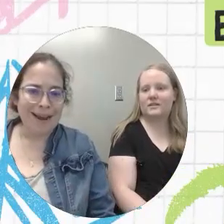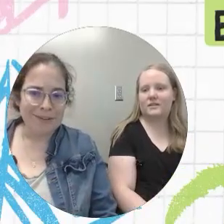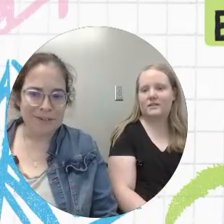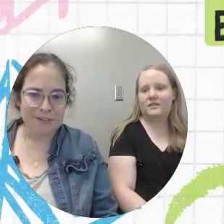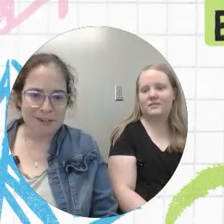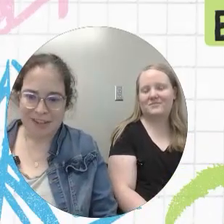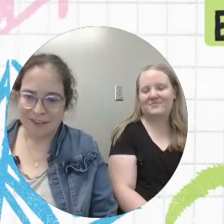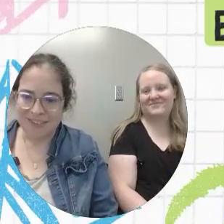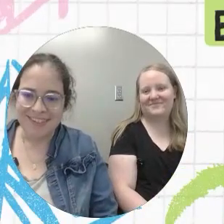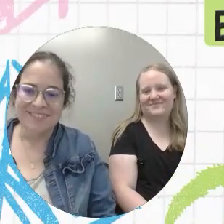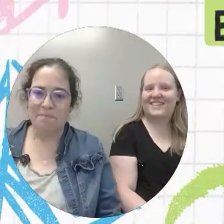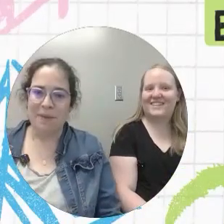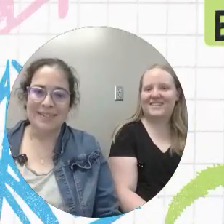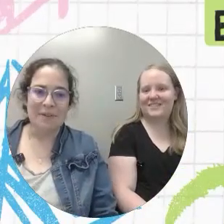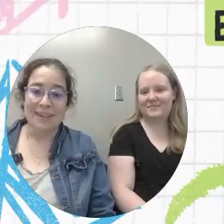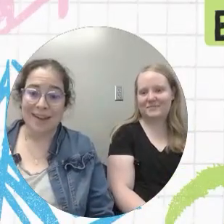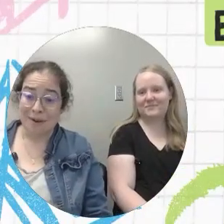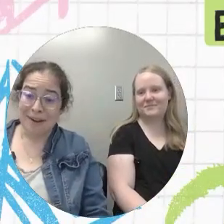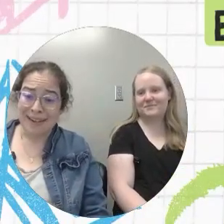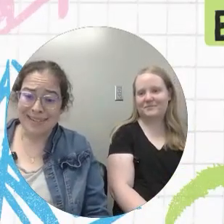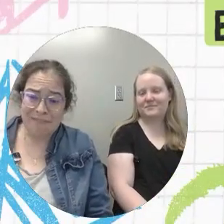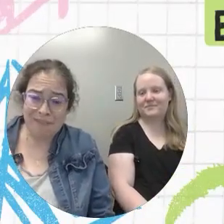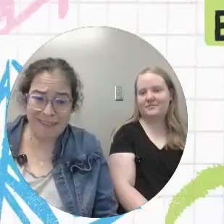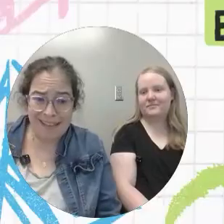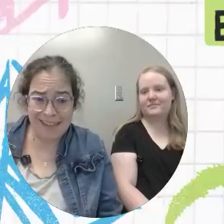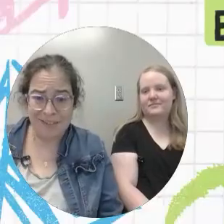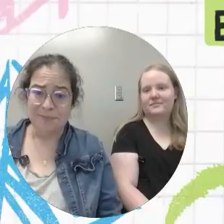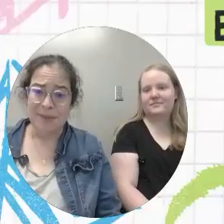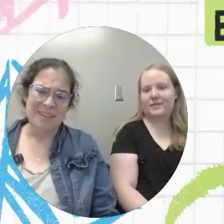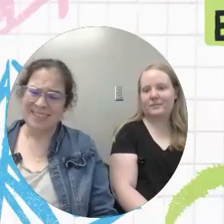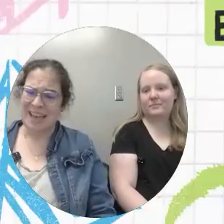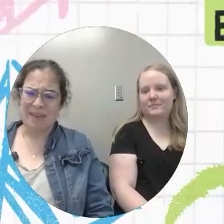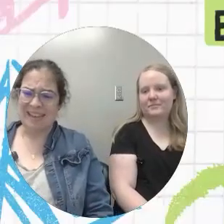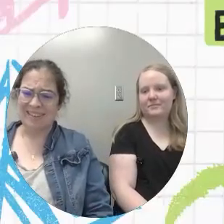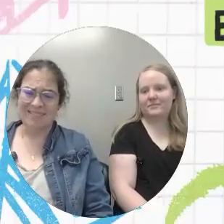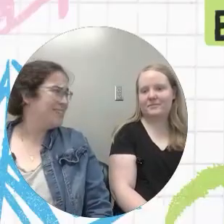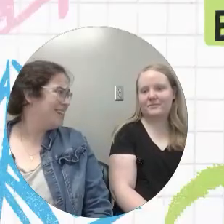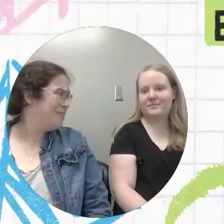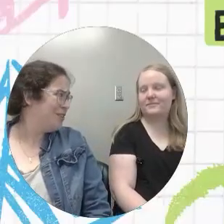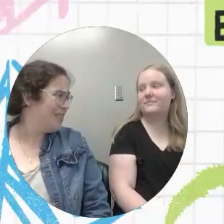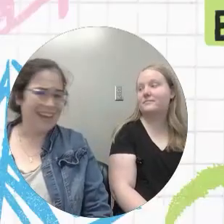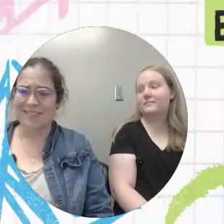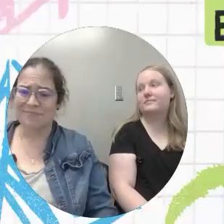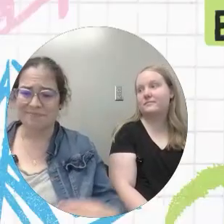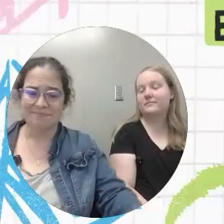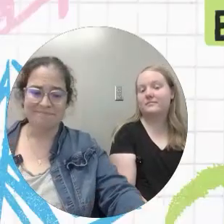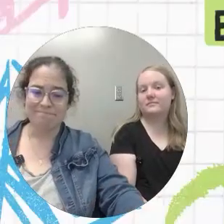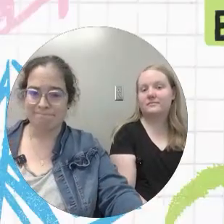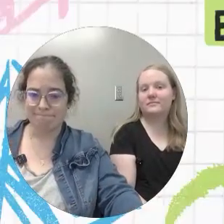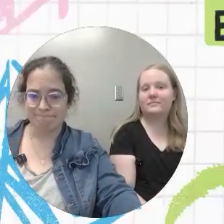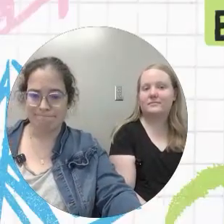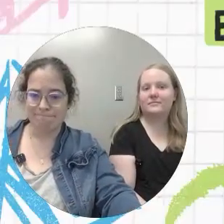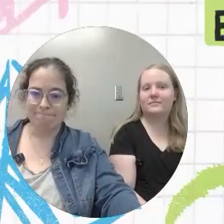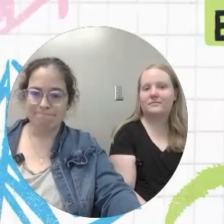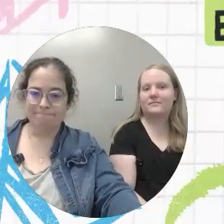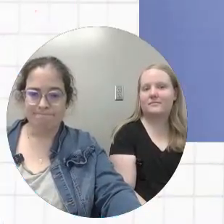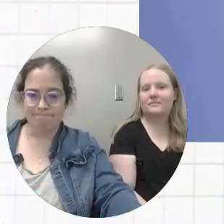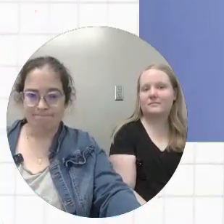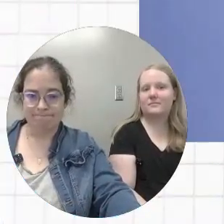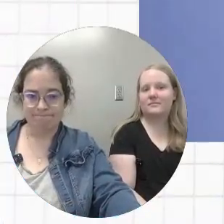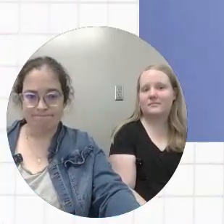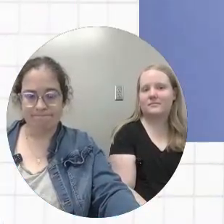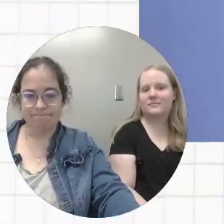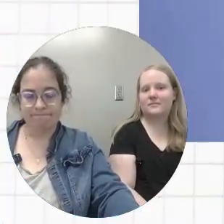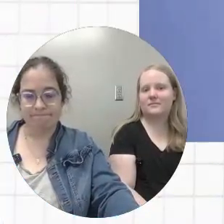We already kind of introduced ourselves, but today we're going to talk about creating a deaf-friendly classroom. And what does that mean? What does that even look like? Mm-hmm.